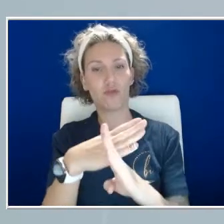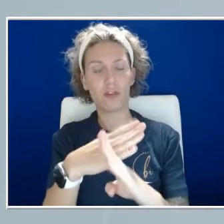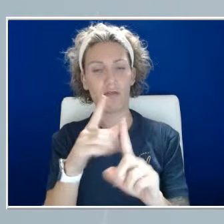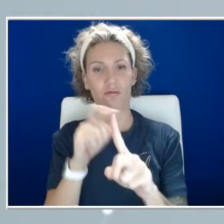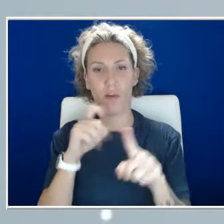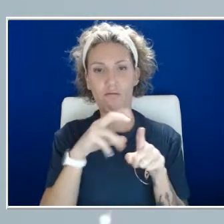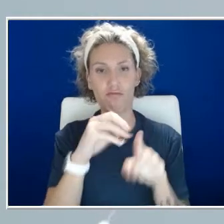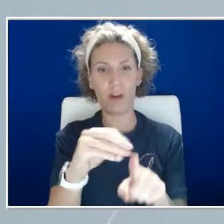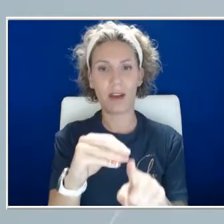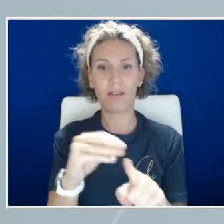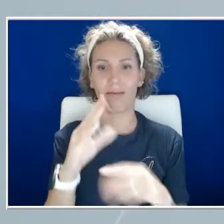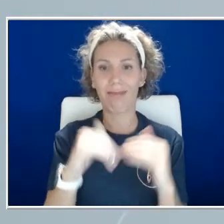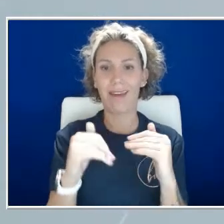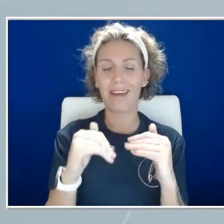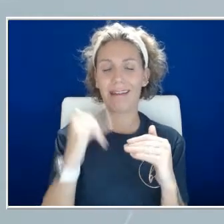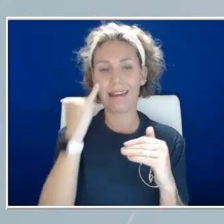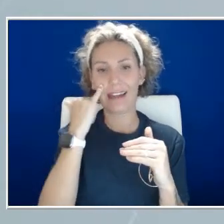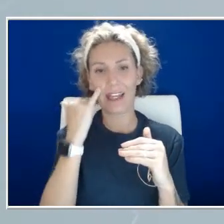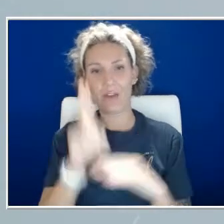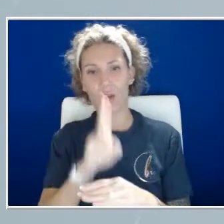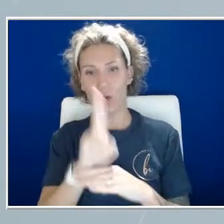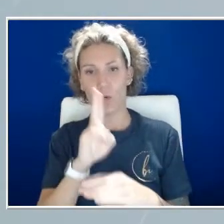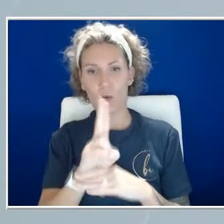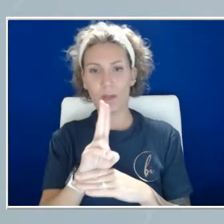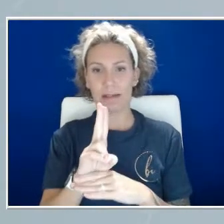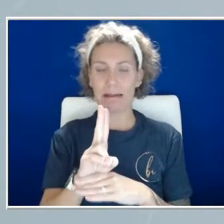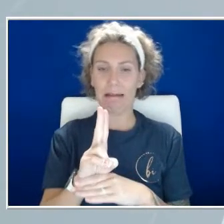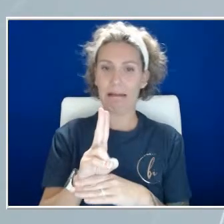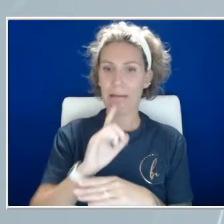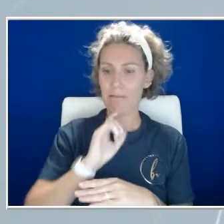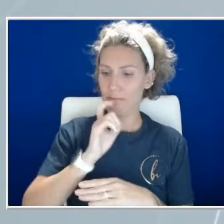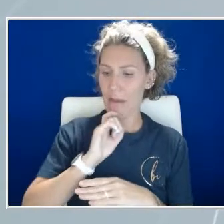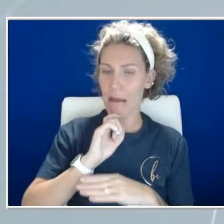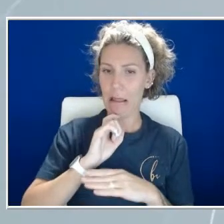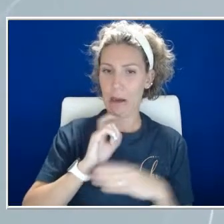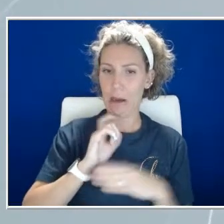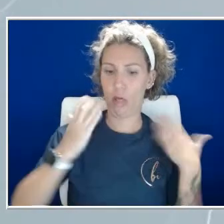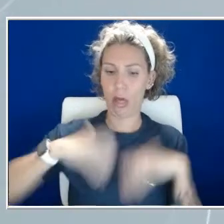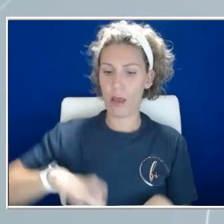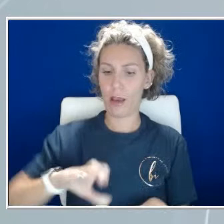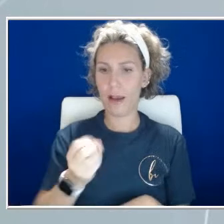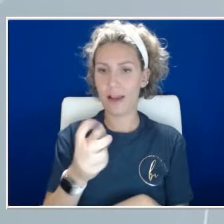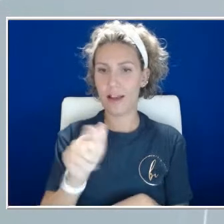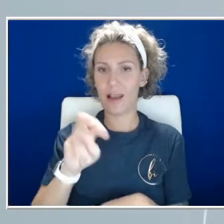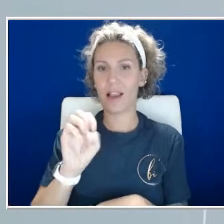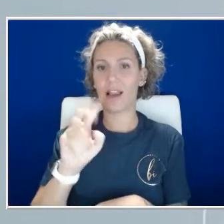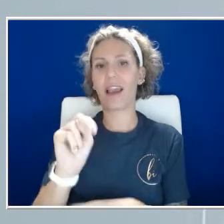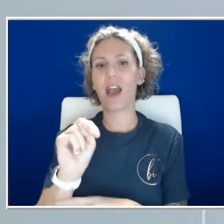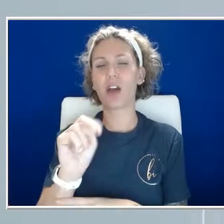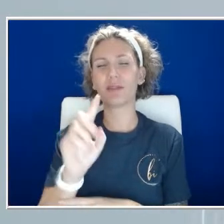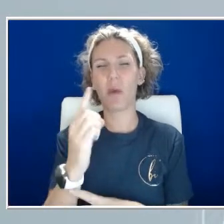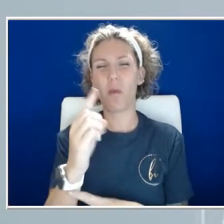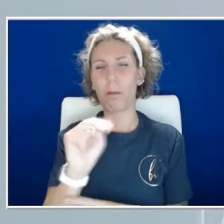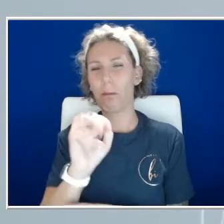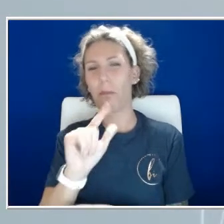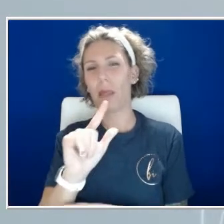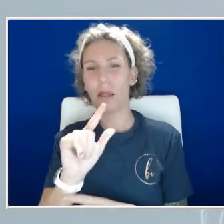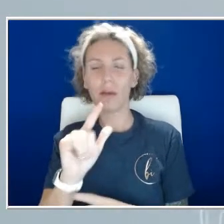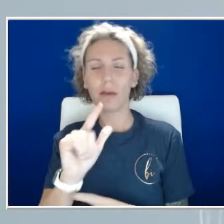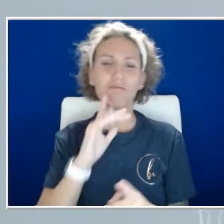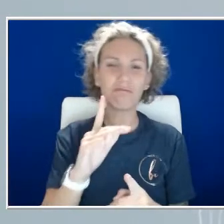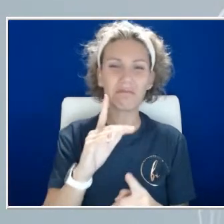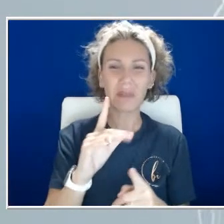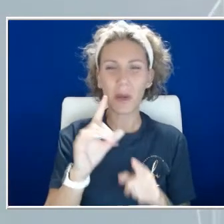wearing our lead gowns. So the shielding is about 1 millimeter thick for lead, and when we're actually wearing our gowns, it's only about half of